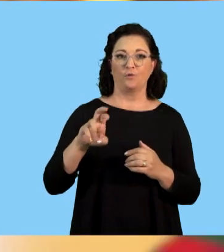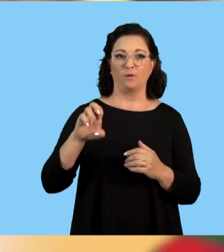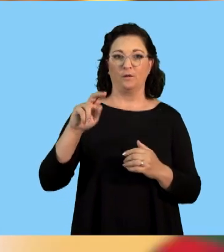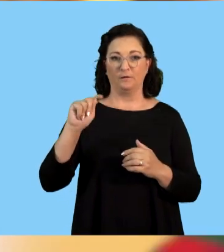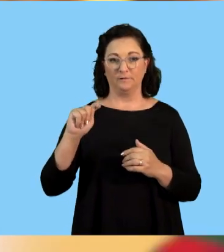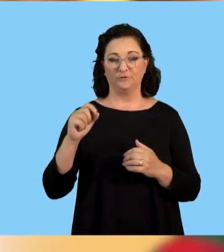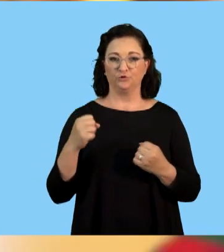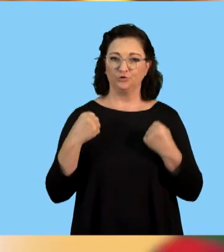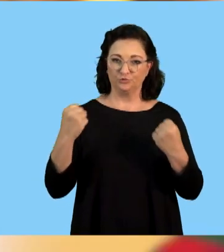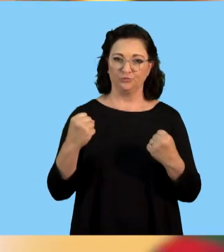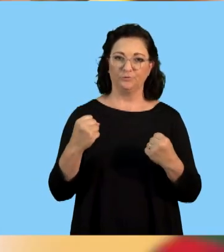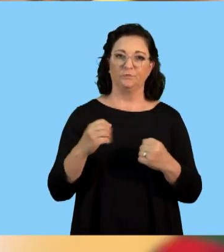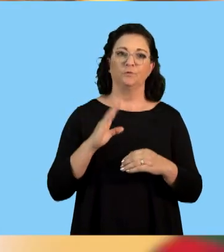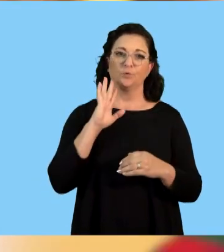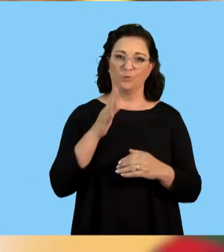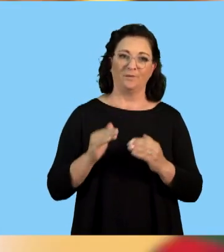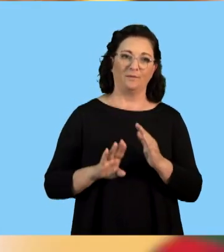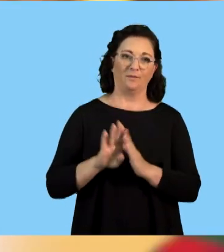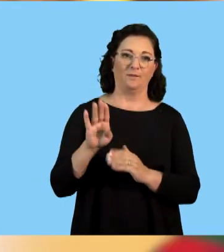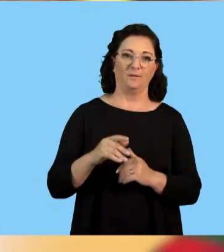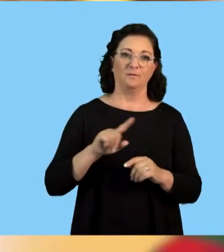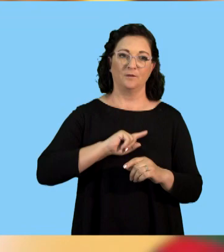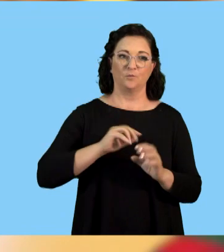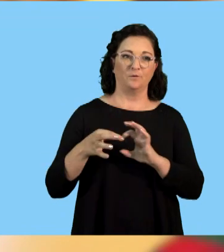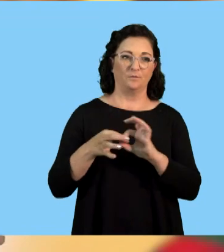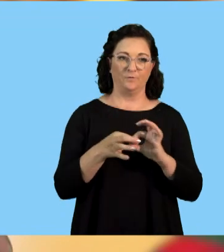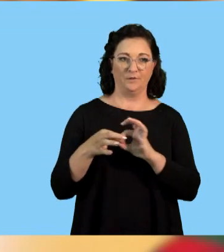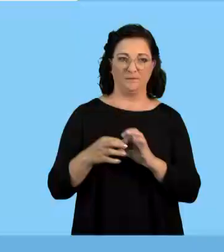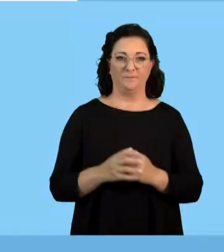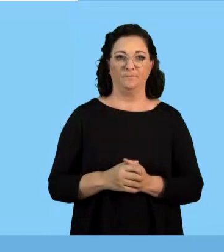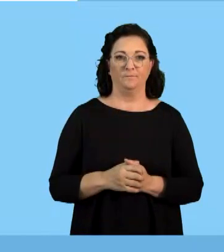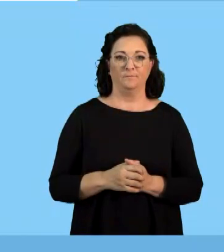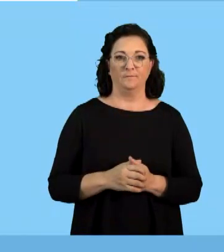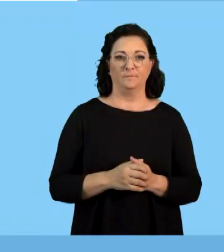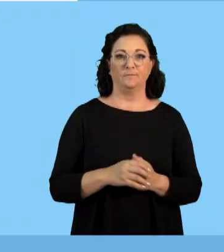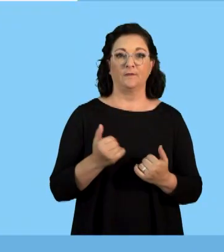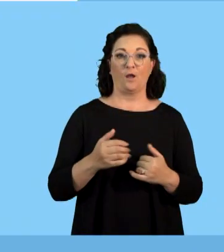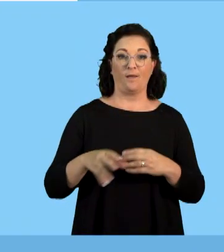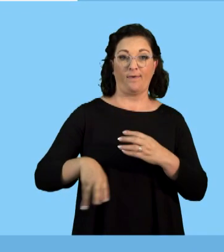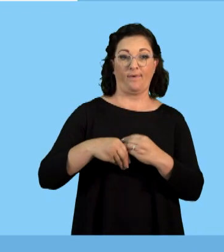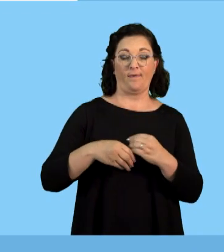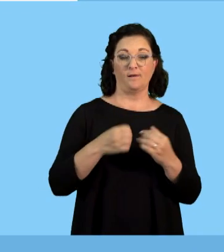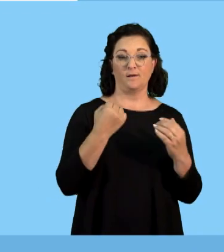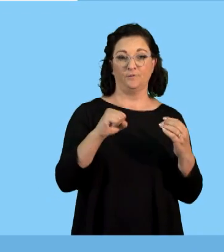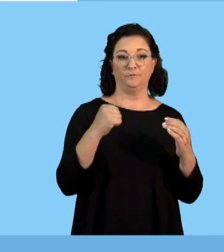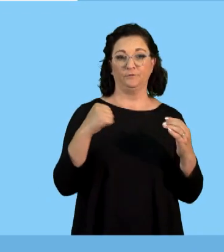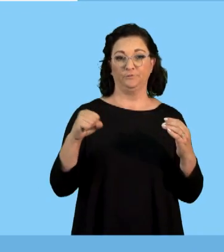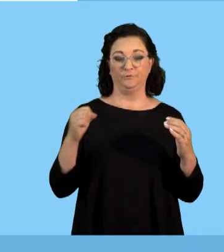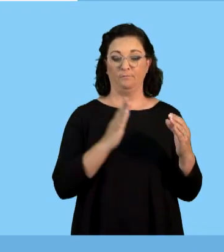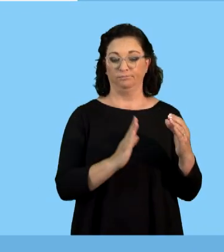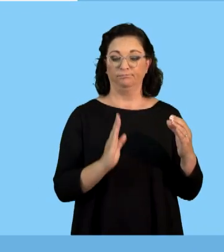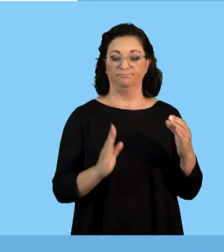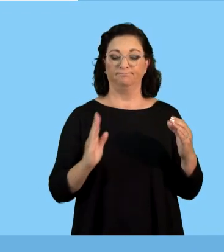you're going to look at the relationship between the resistance and the current. So this is that relationship, that when we're adding